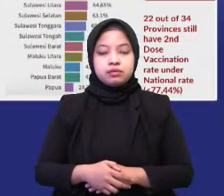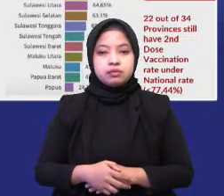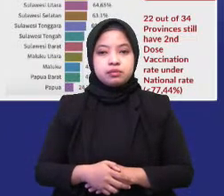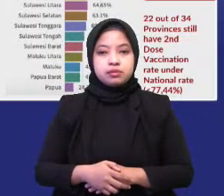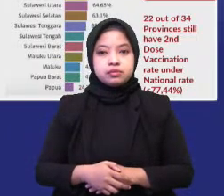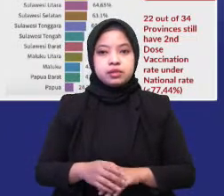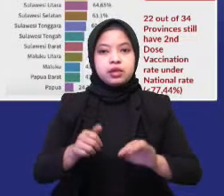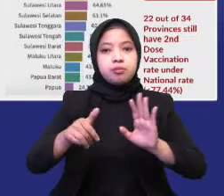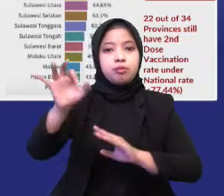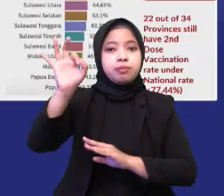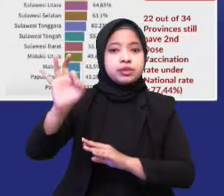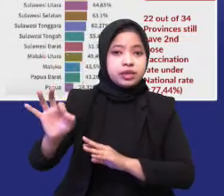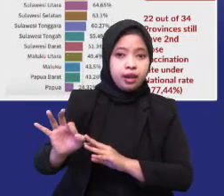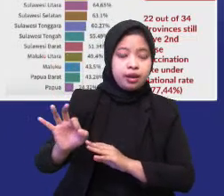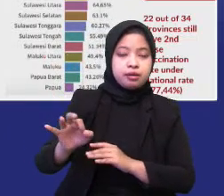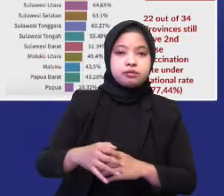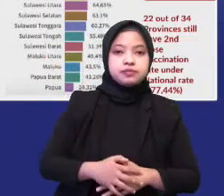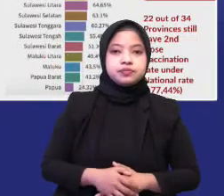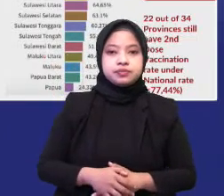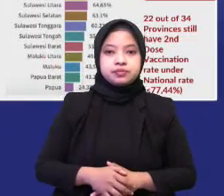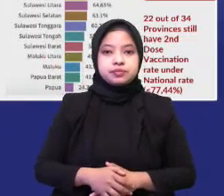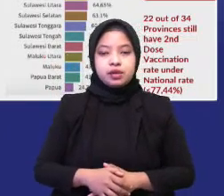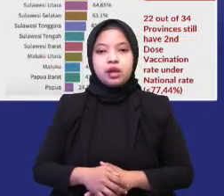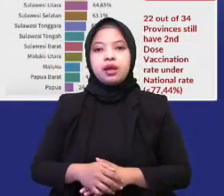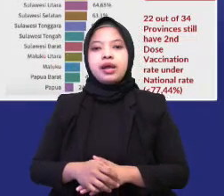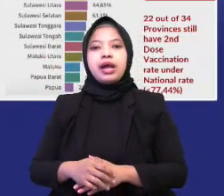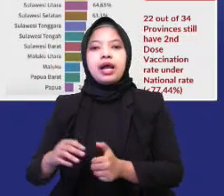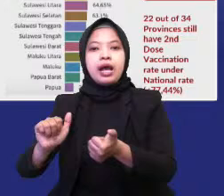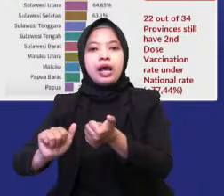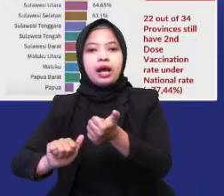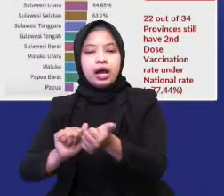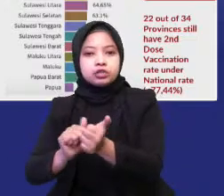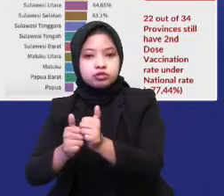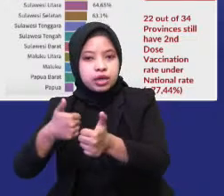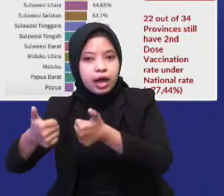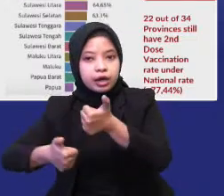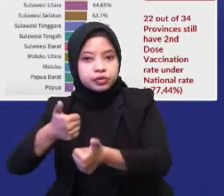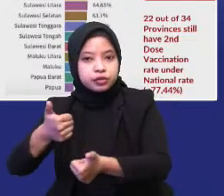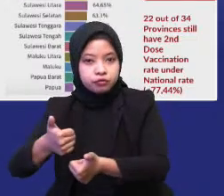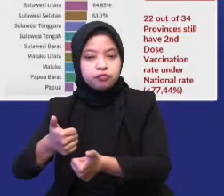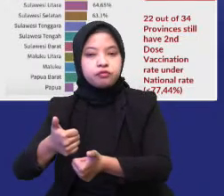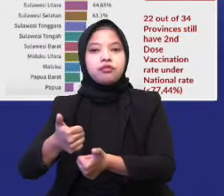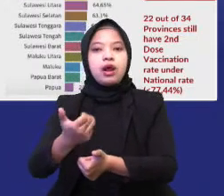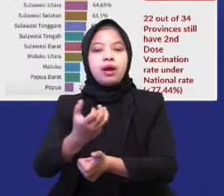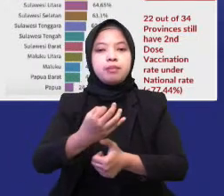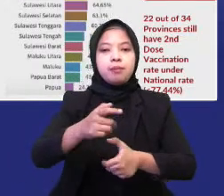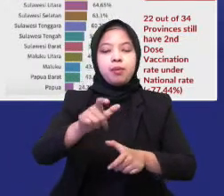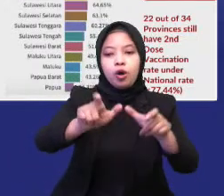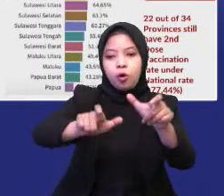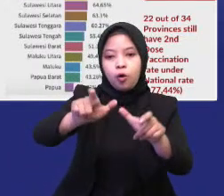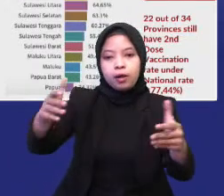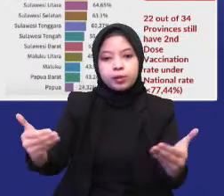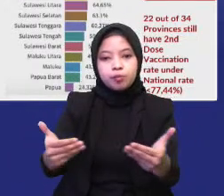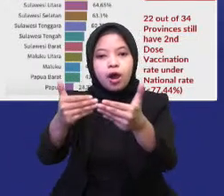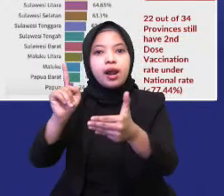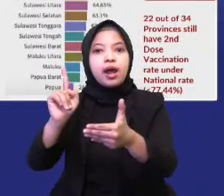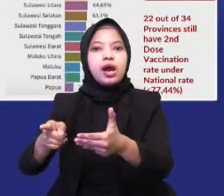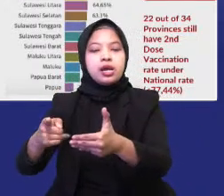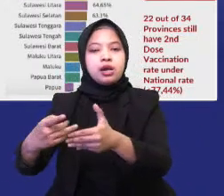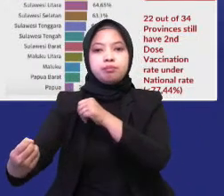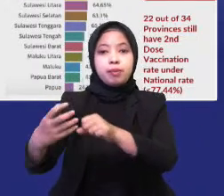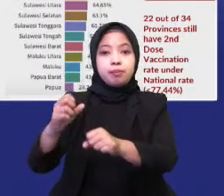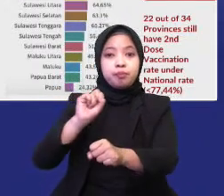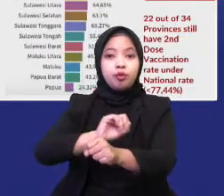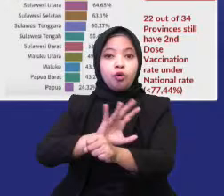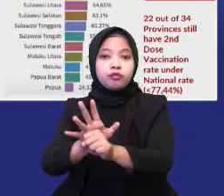7.47%. 6, the positivity rate, or the number of people who were detected positive from the total